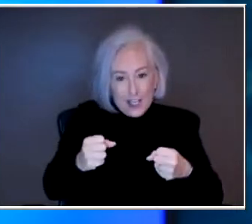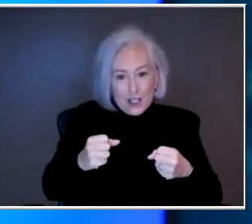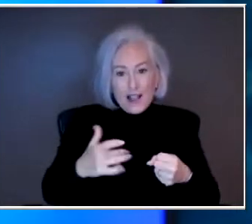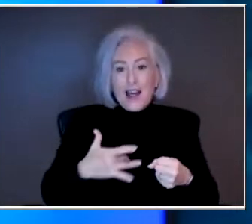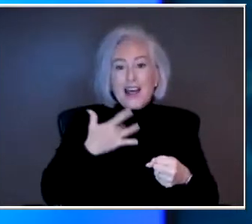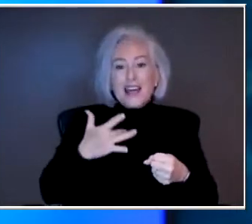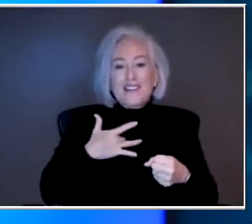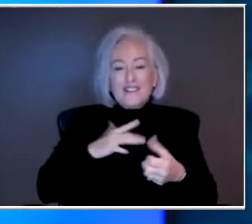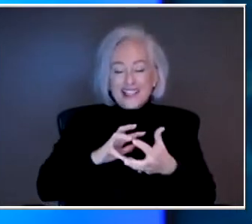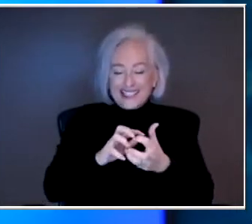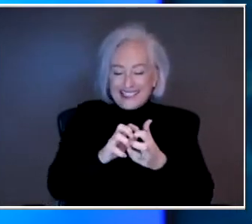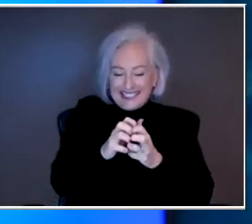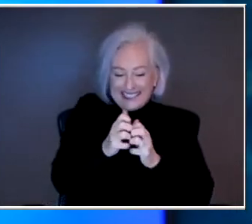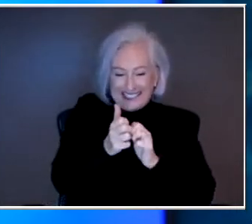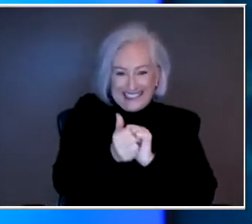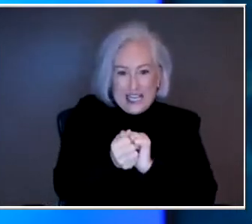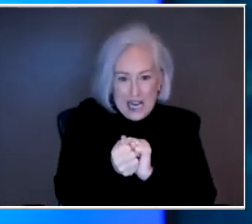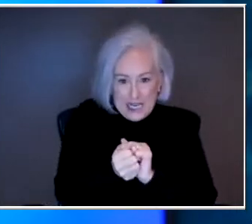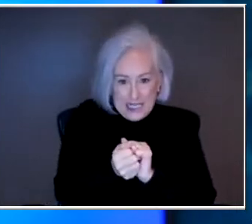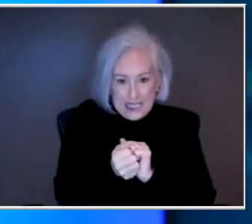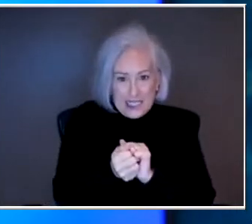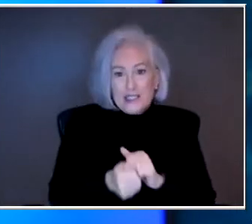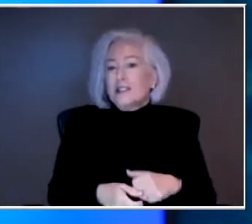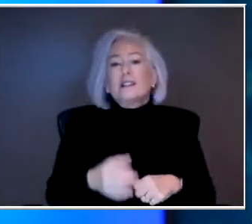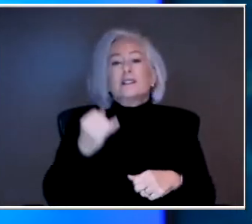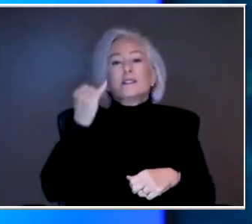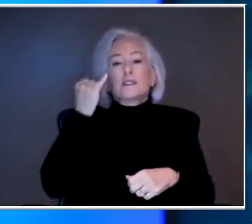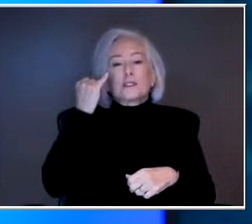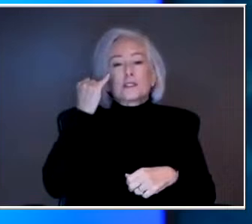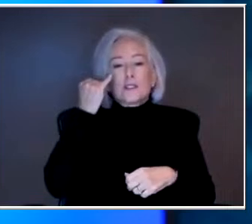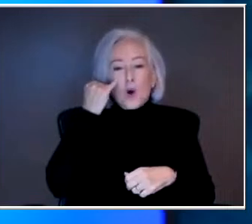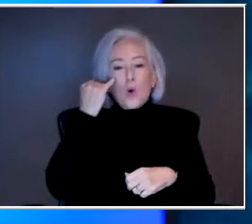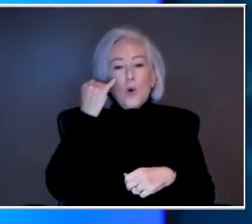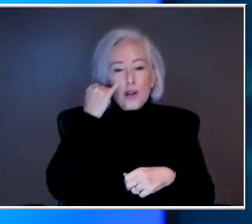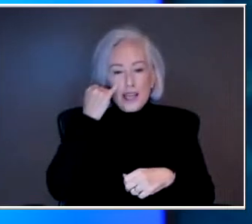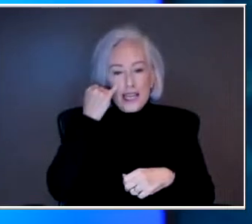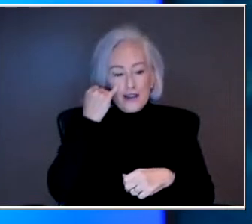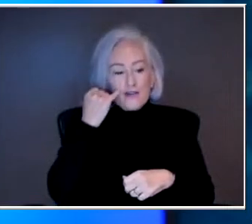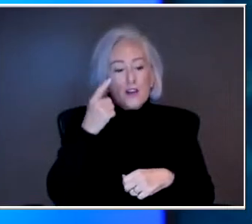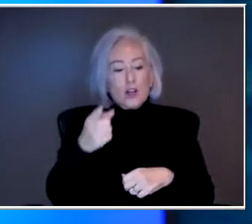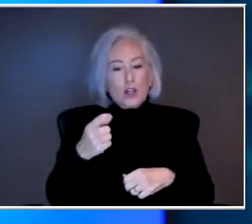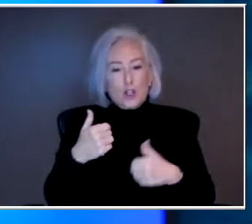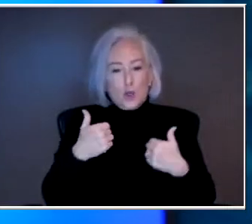surgery on that I can just use the other hand. If it's all over your body, anytime you move, it's